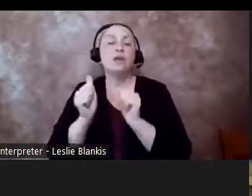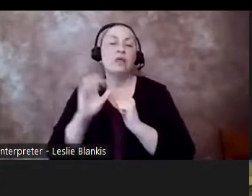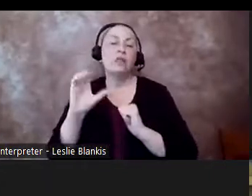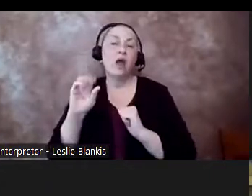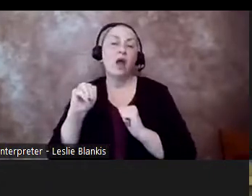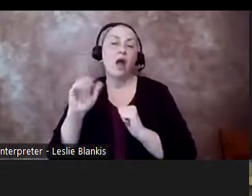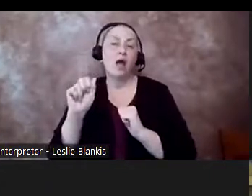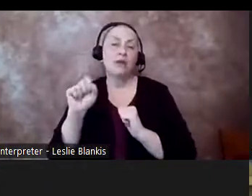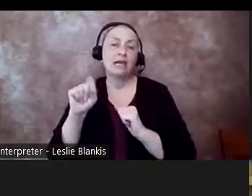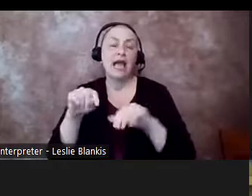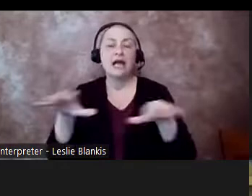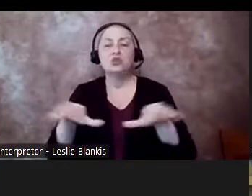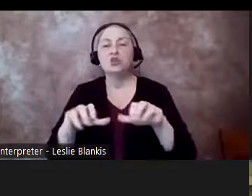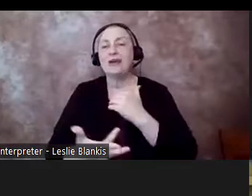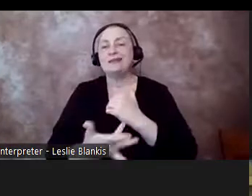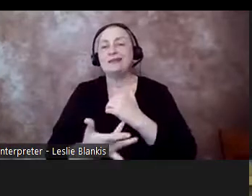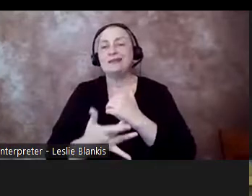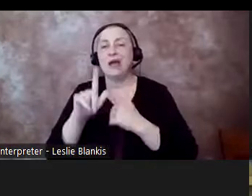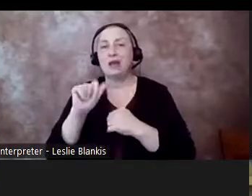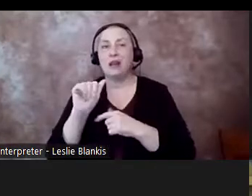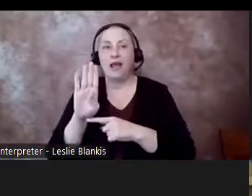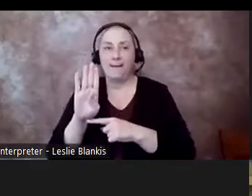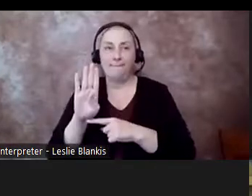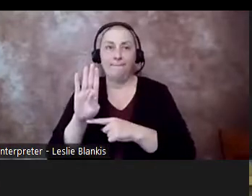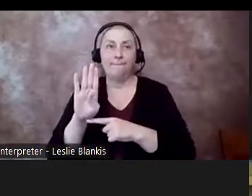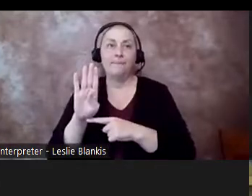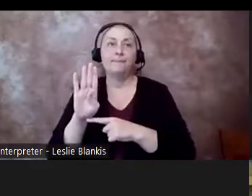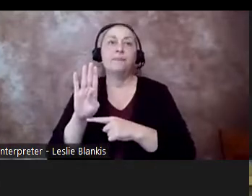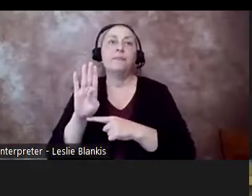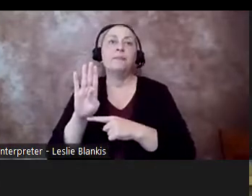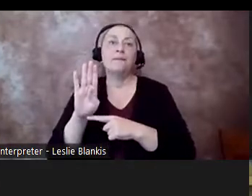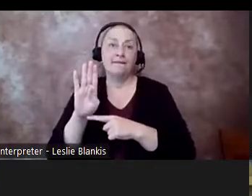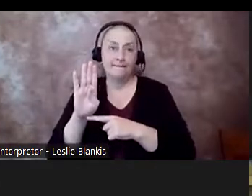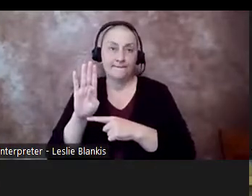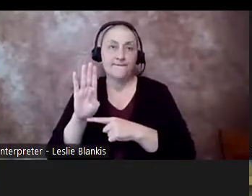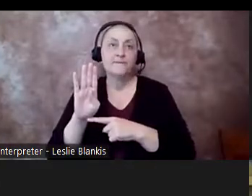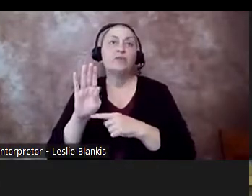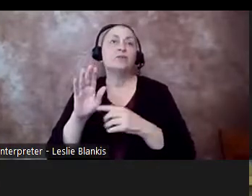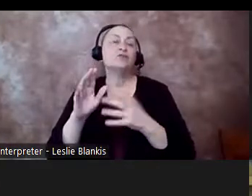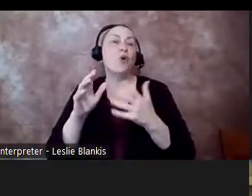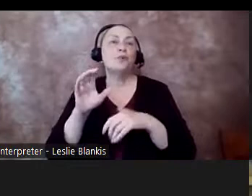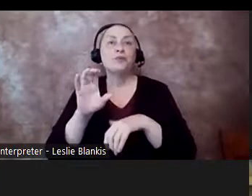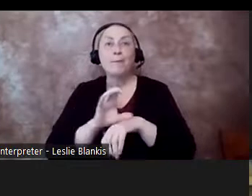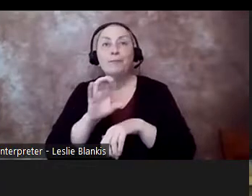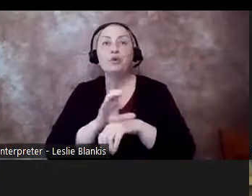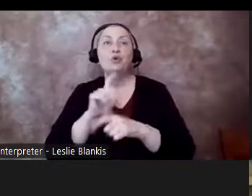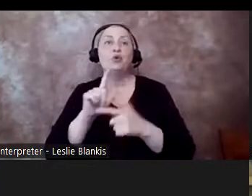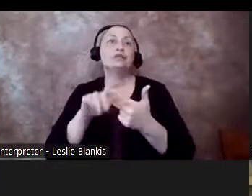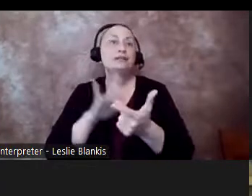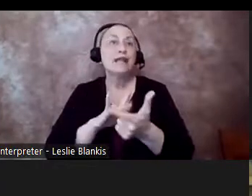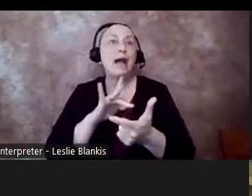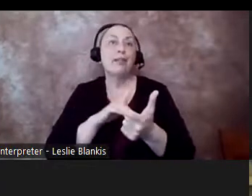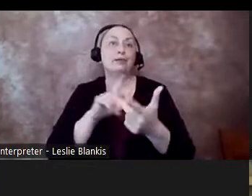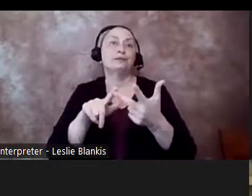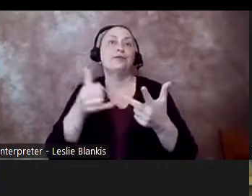do a tech lab. And so bringing in computers, tablets, phones,